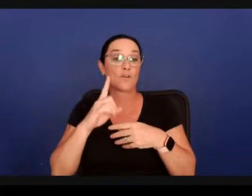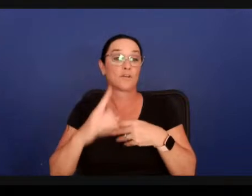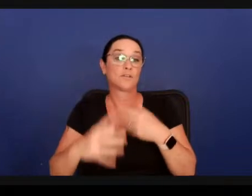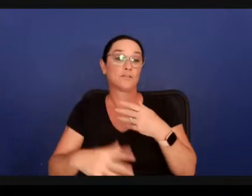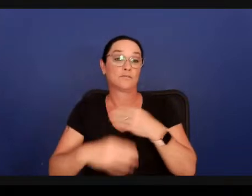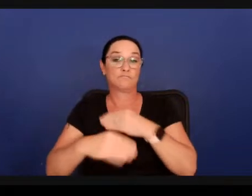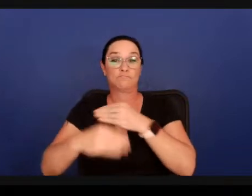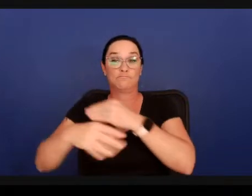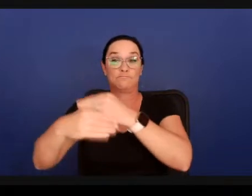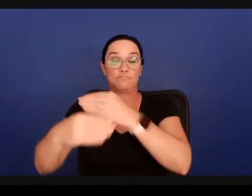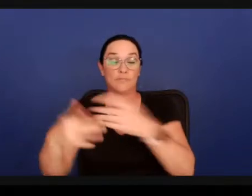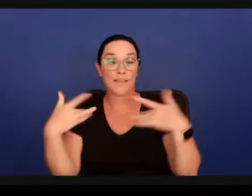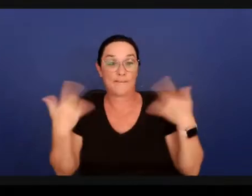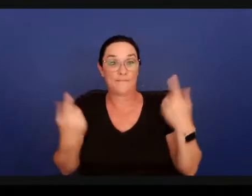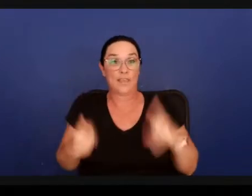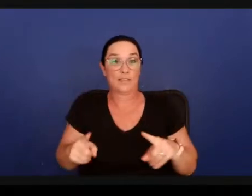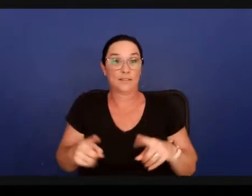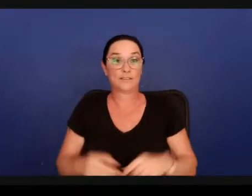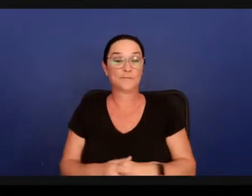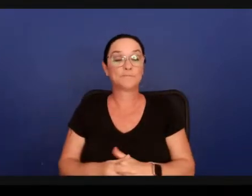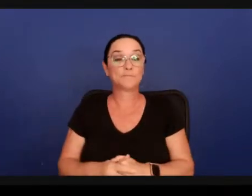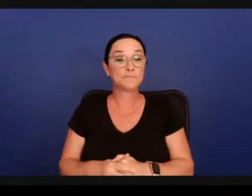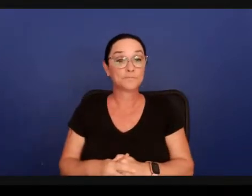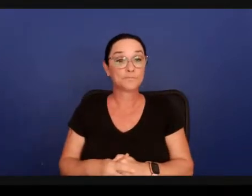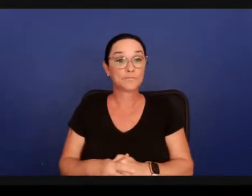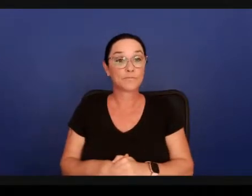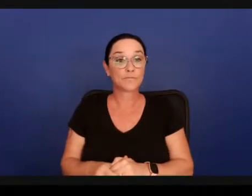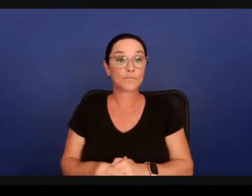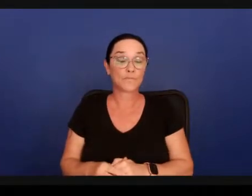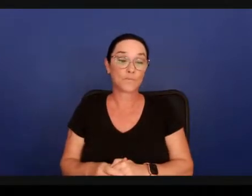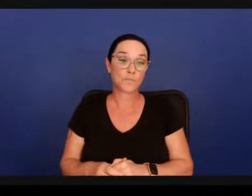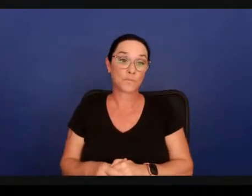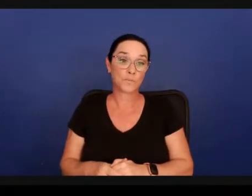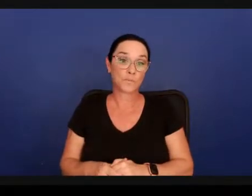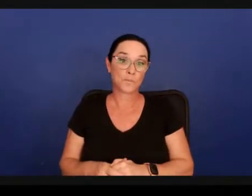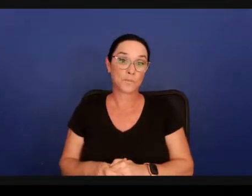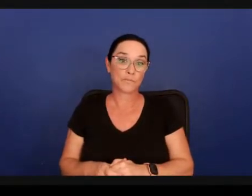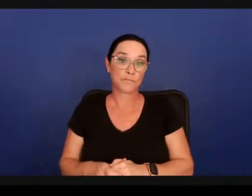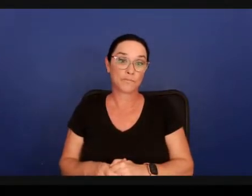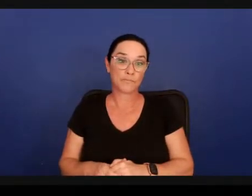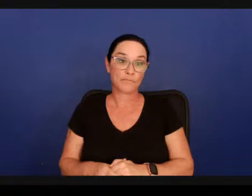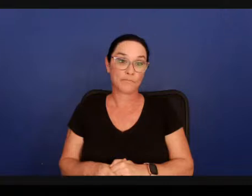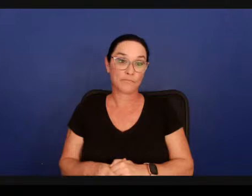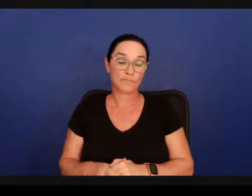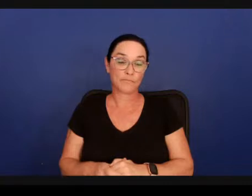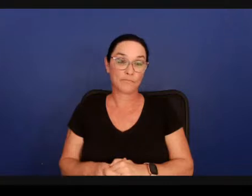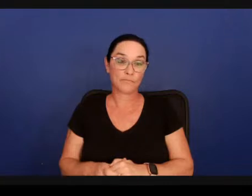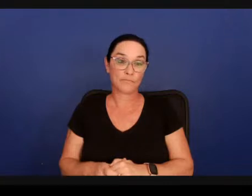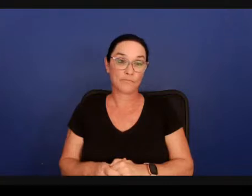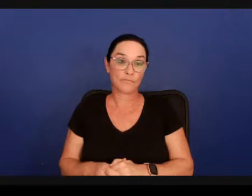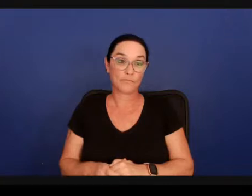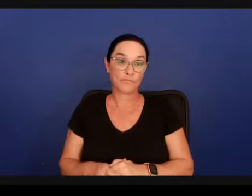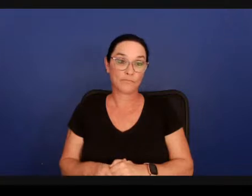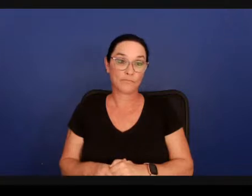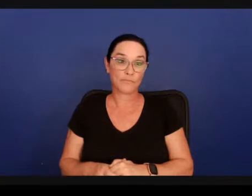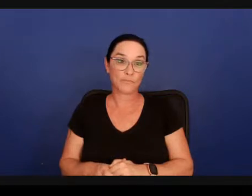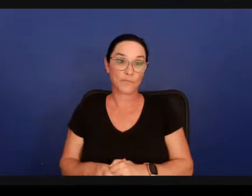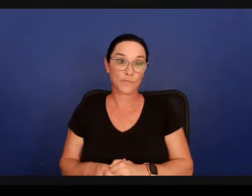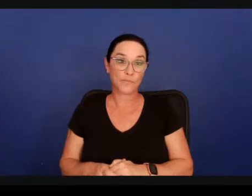coming with additional coverage coming in between with the events that we're able to post. Yeah, from